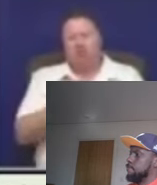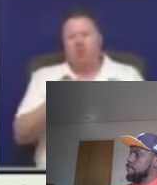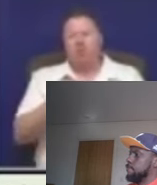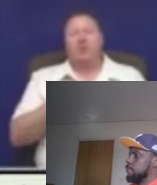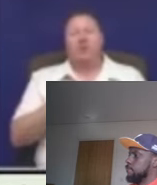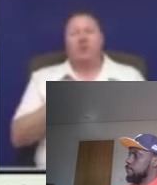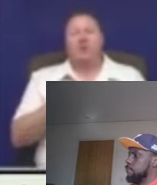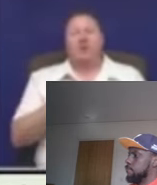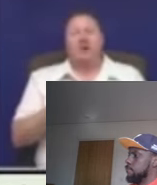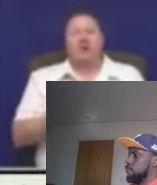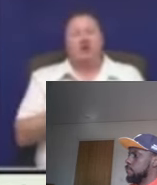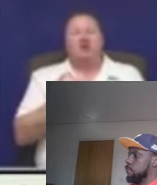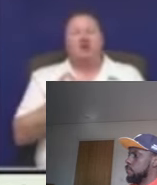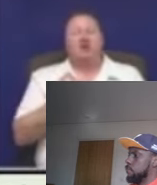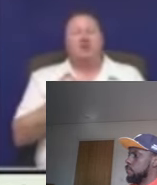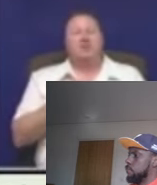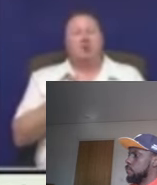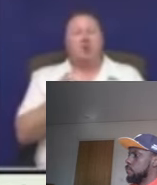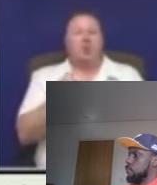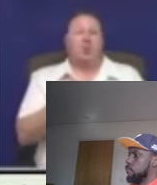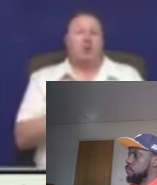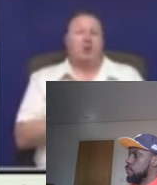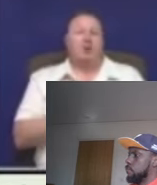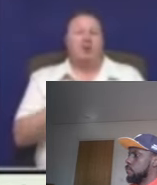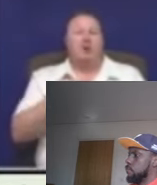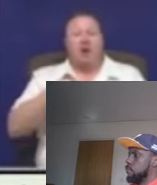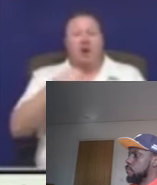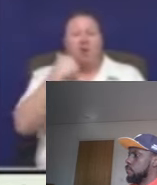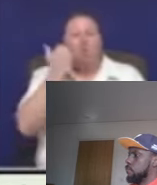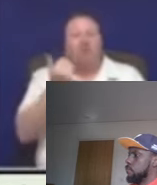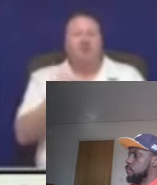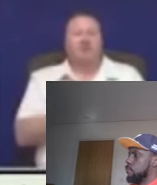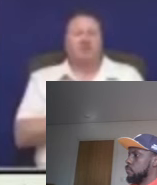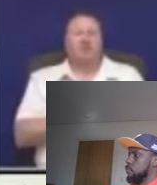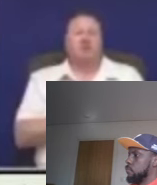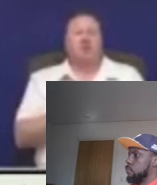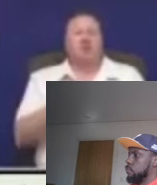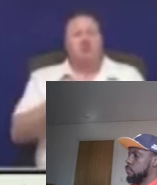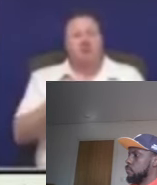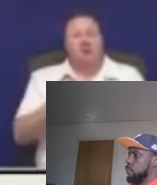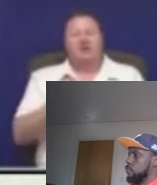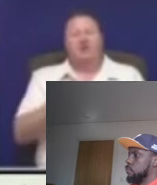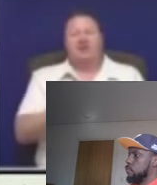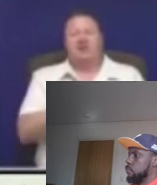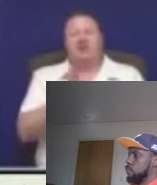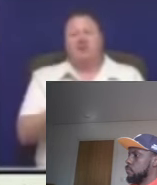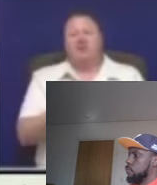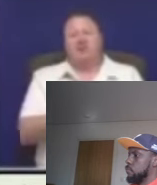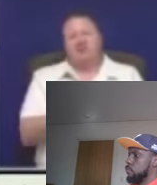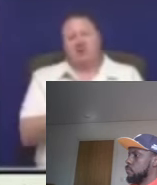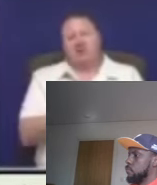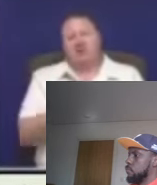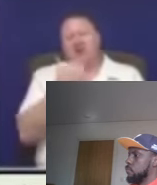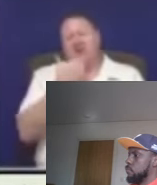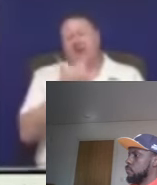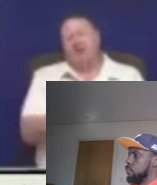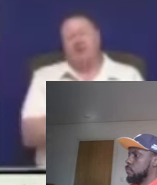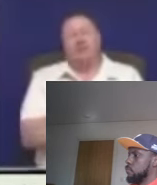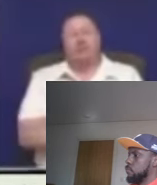this goal. This is our intended purpose. This is our mission, to build South Africa together. I thank you.